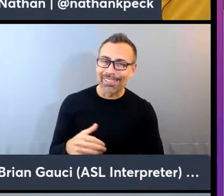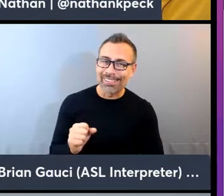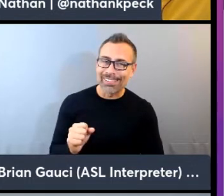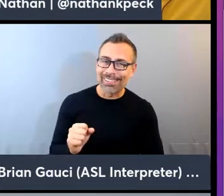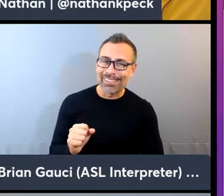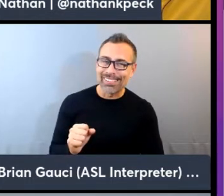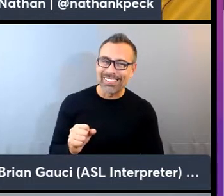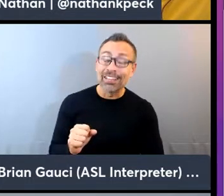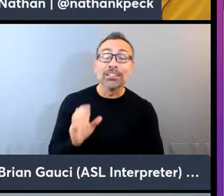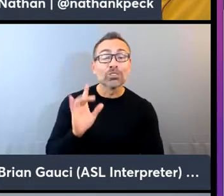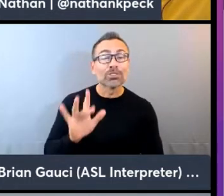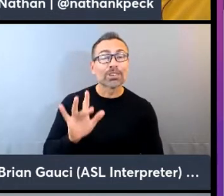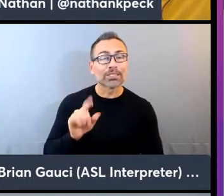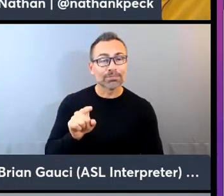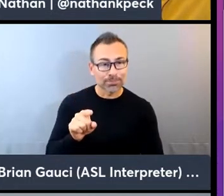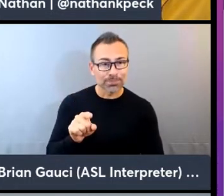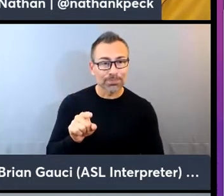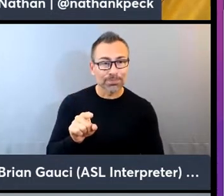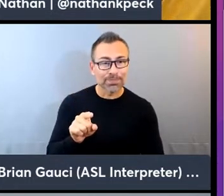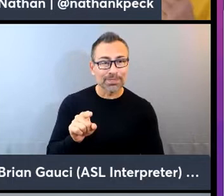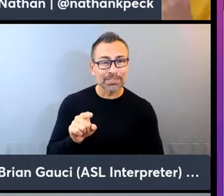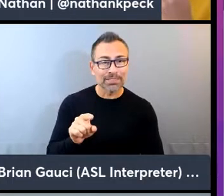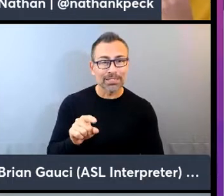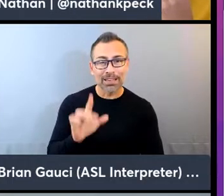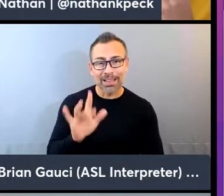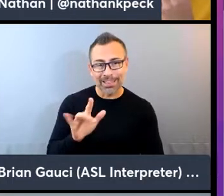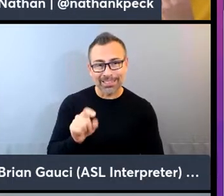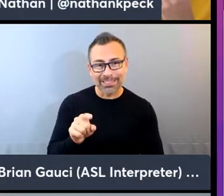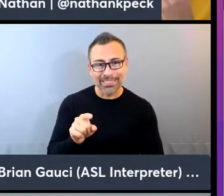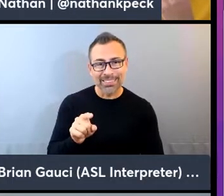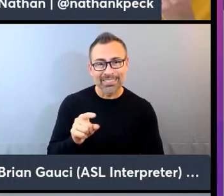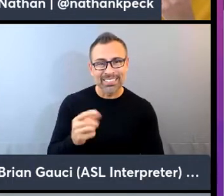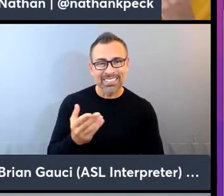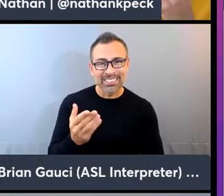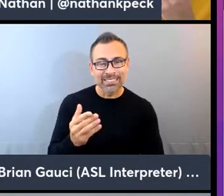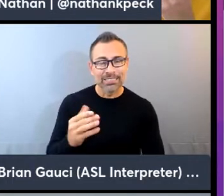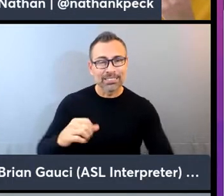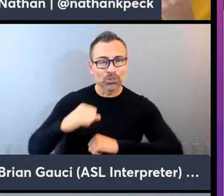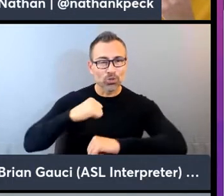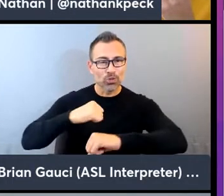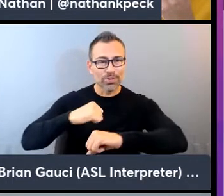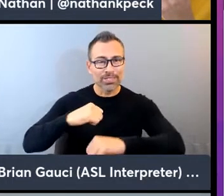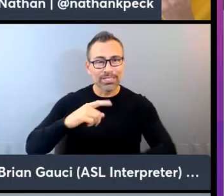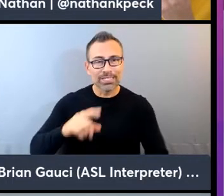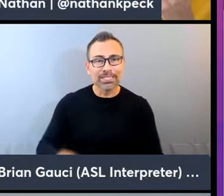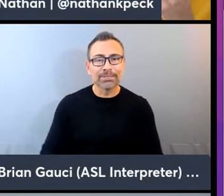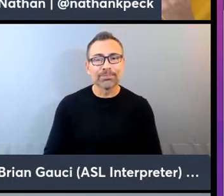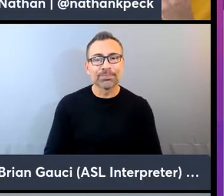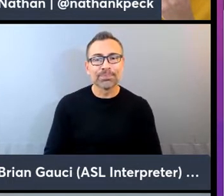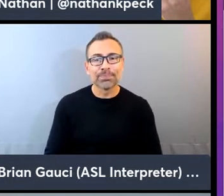And so if I click on it, I'm clicking in security,